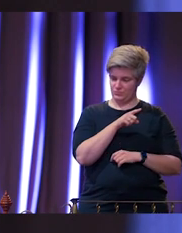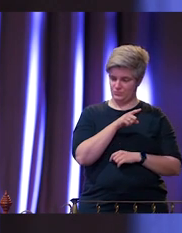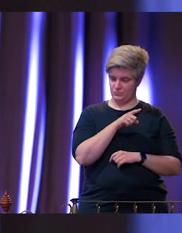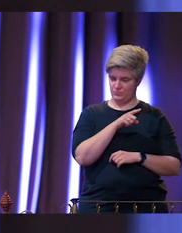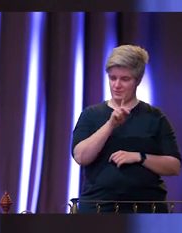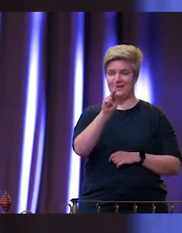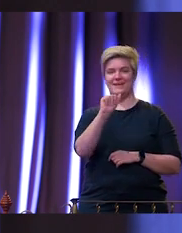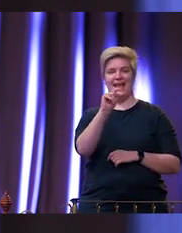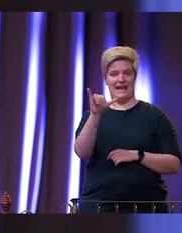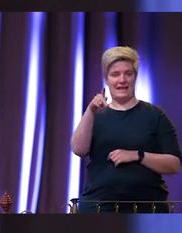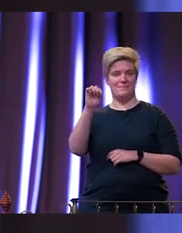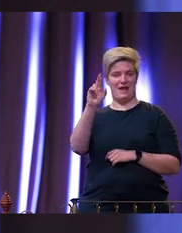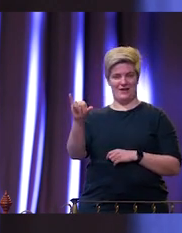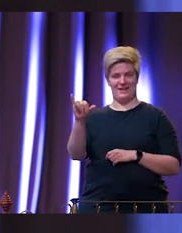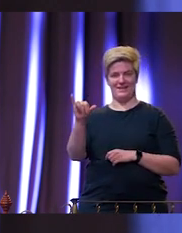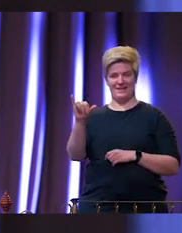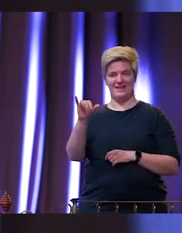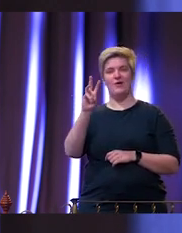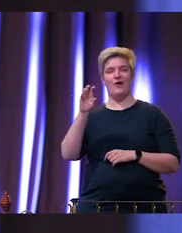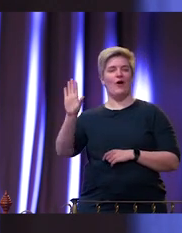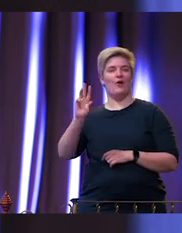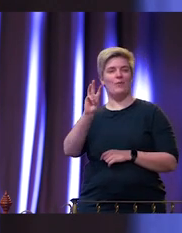Perry, Warped Tour,